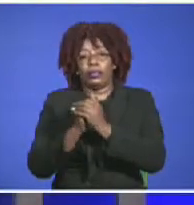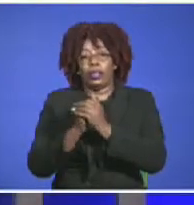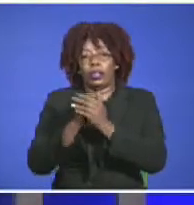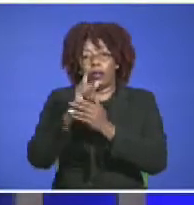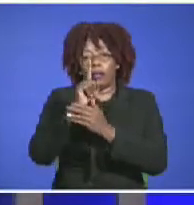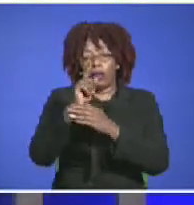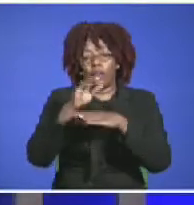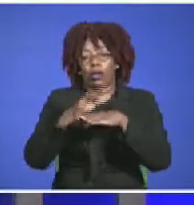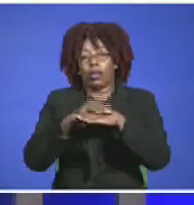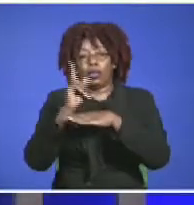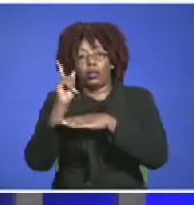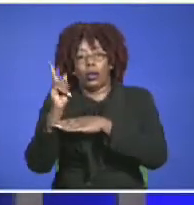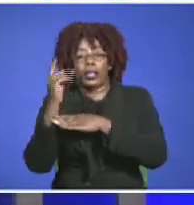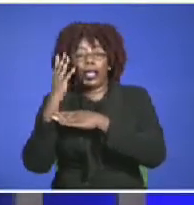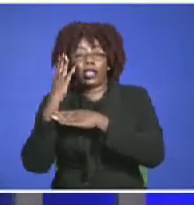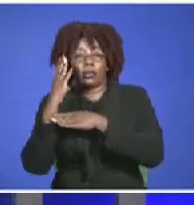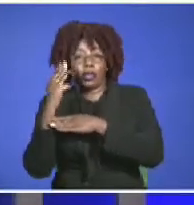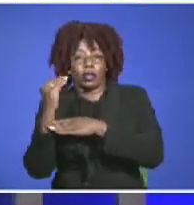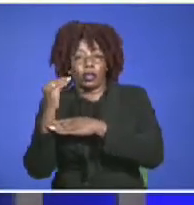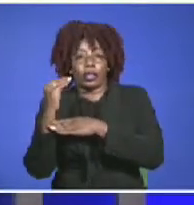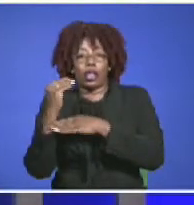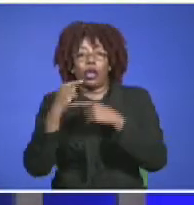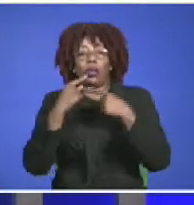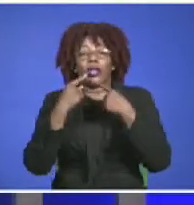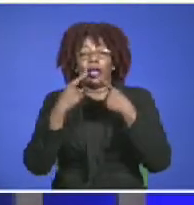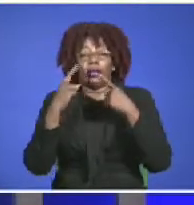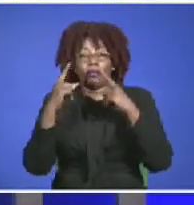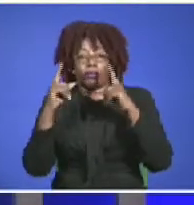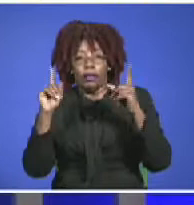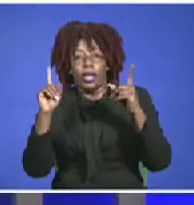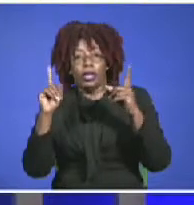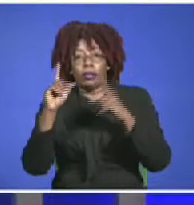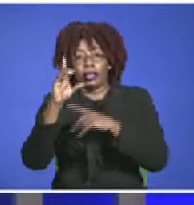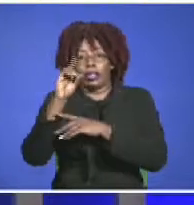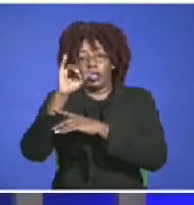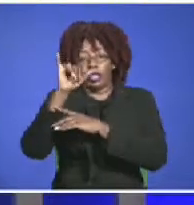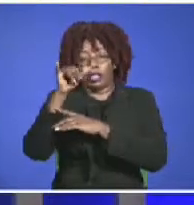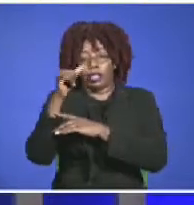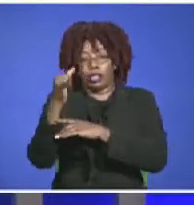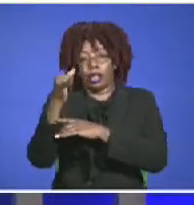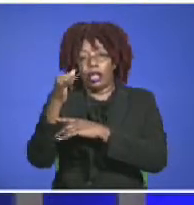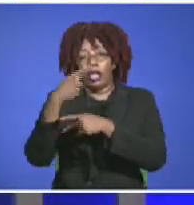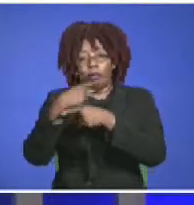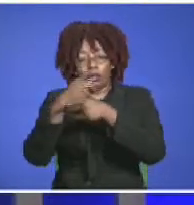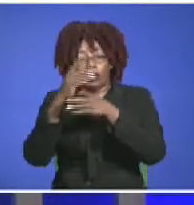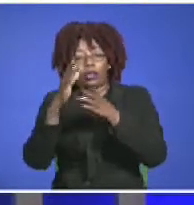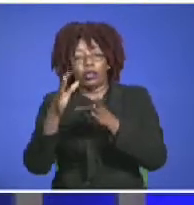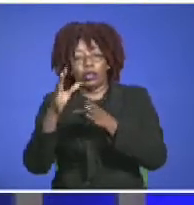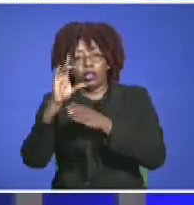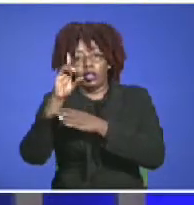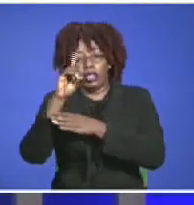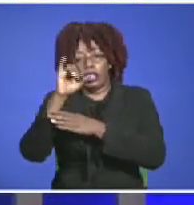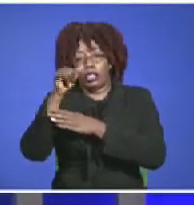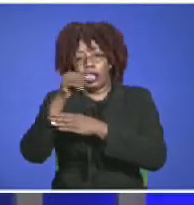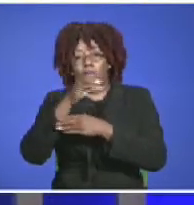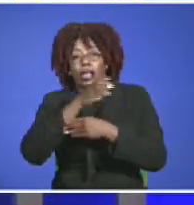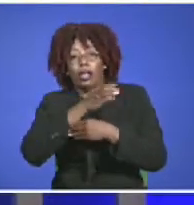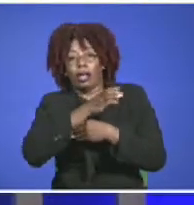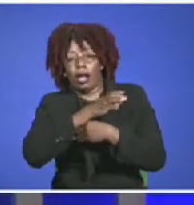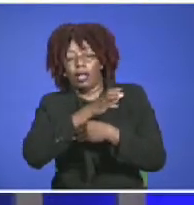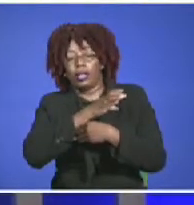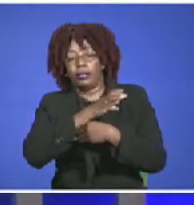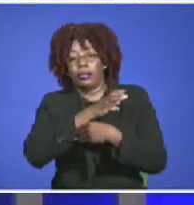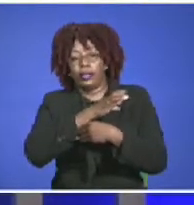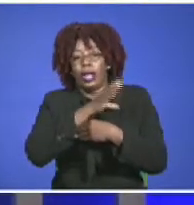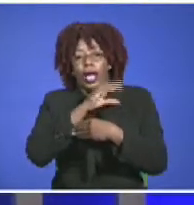one-on-one experience with prominent music producer DJ Khaled. BTC's senior manager of advertising, promotions, event, brand,